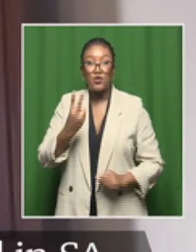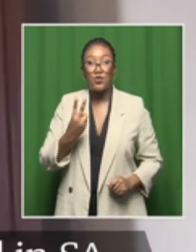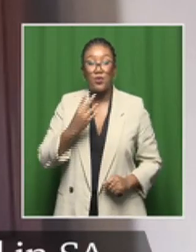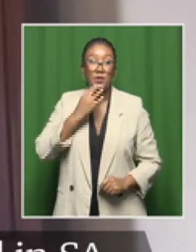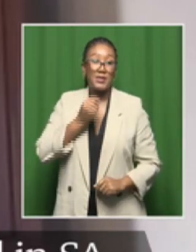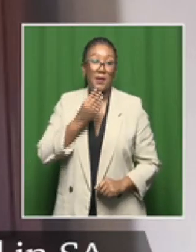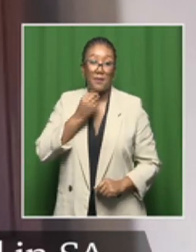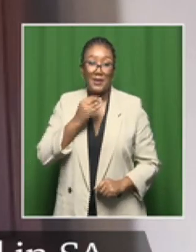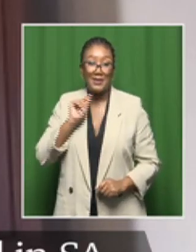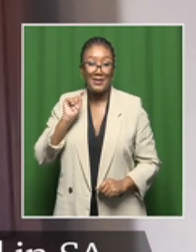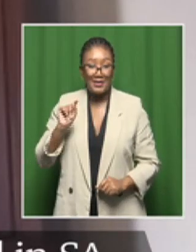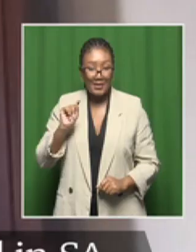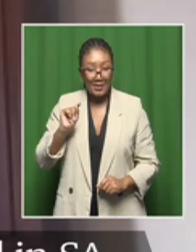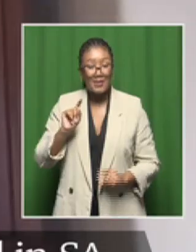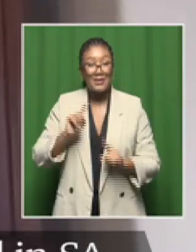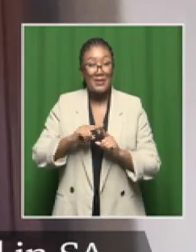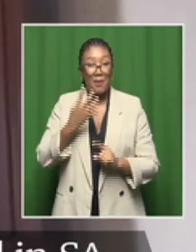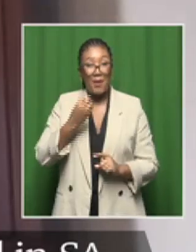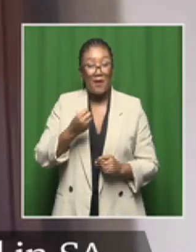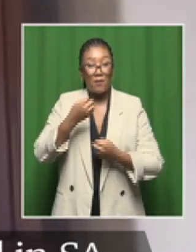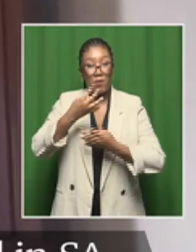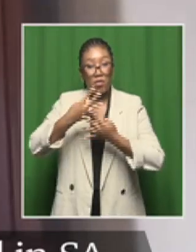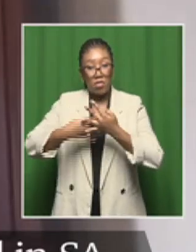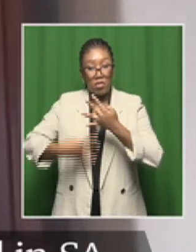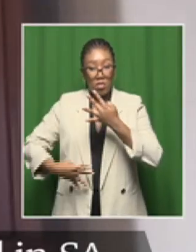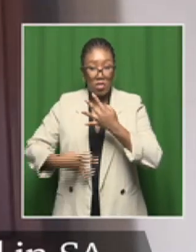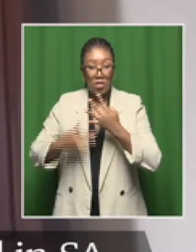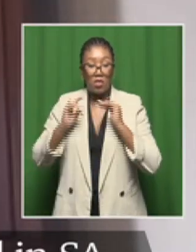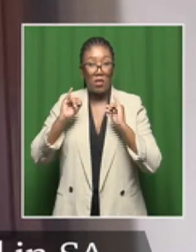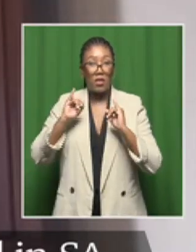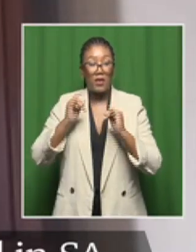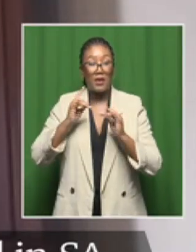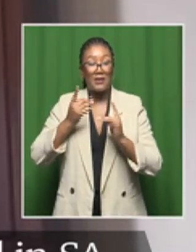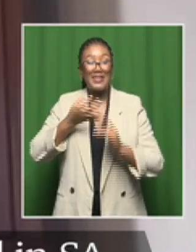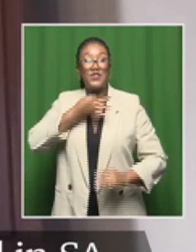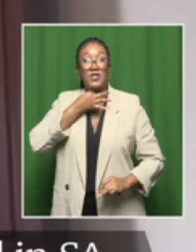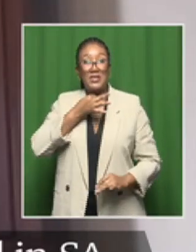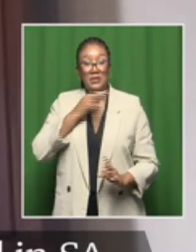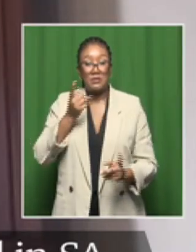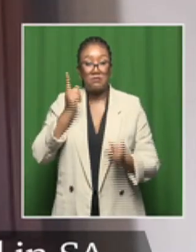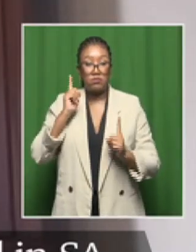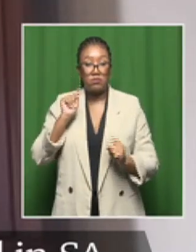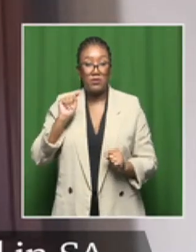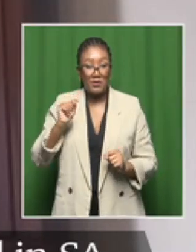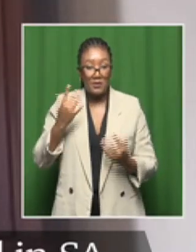diabetes leads to all these complications that I mentioned. And very lastly,